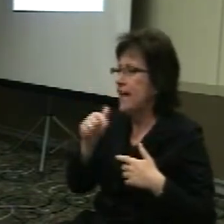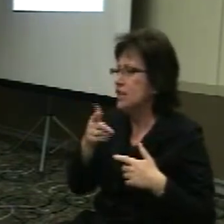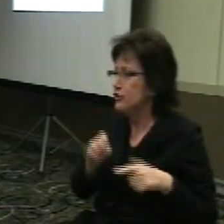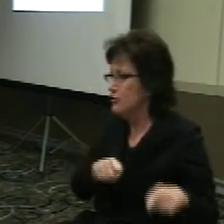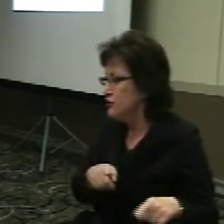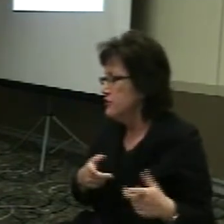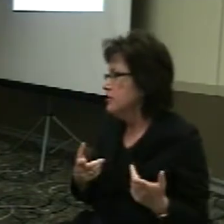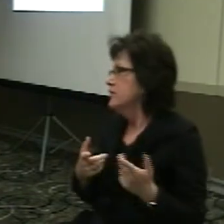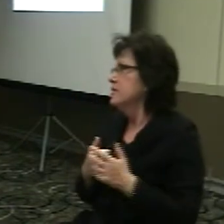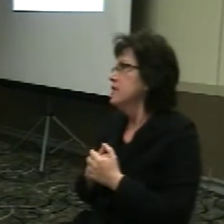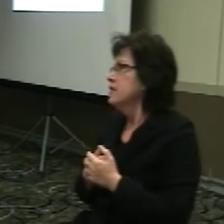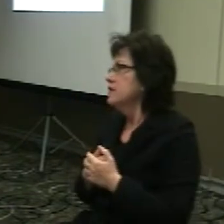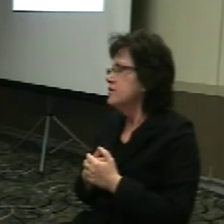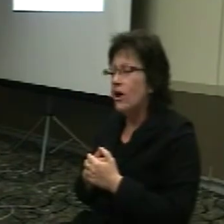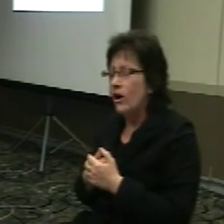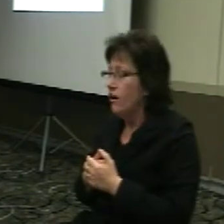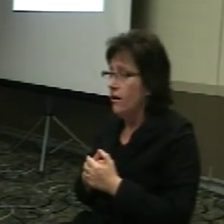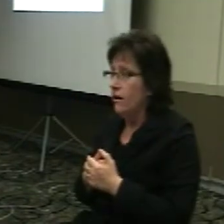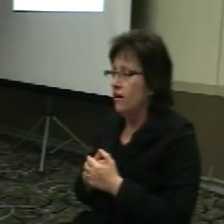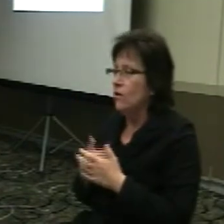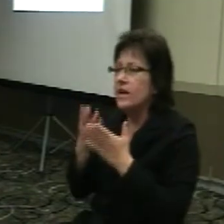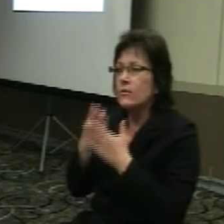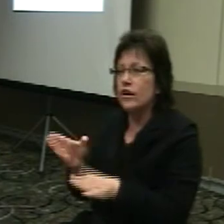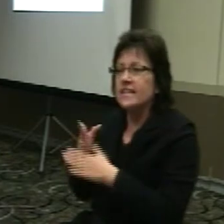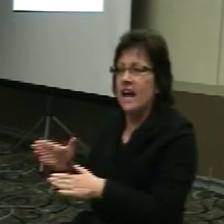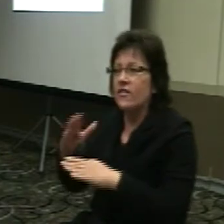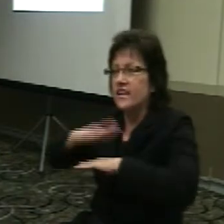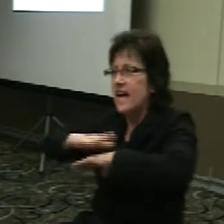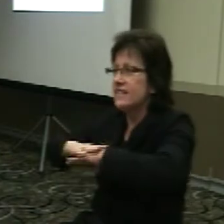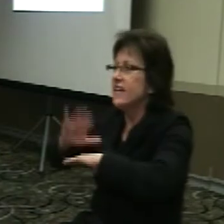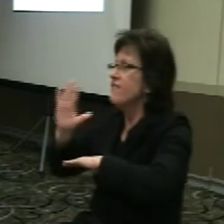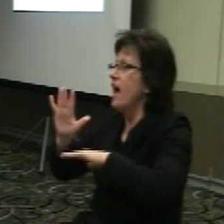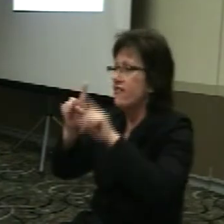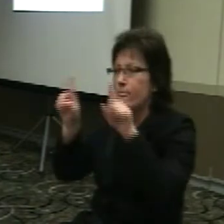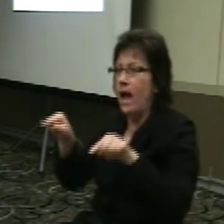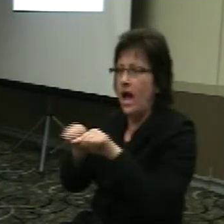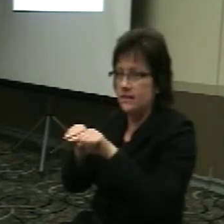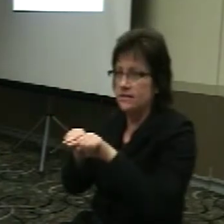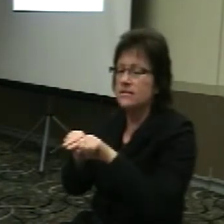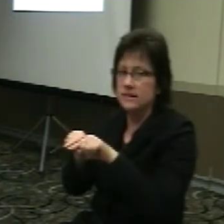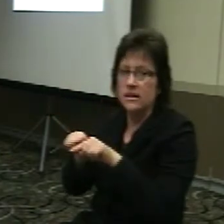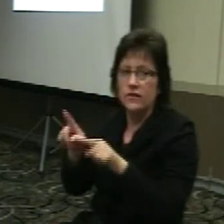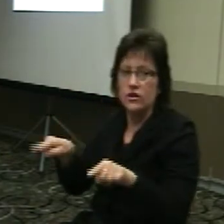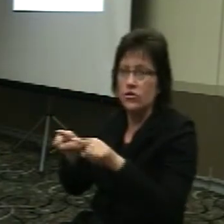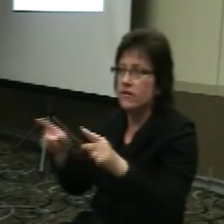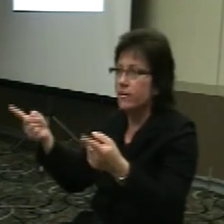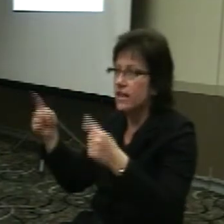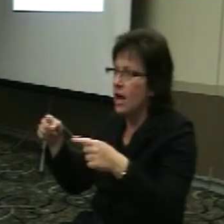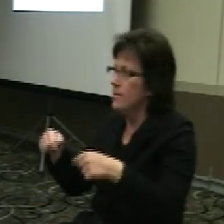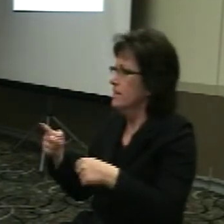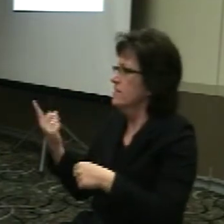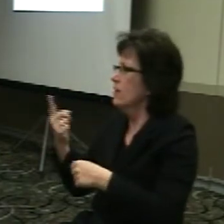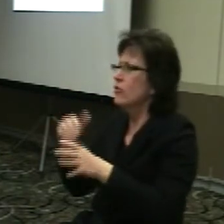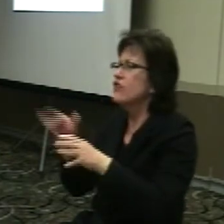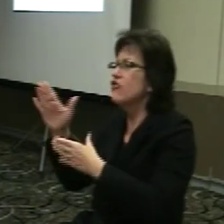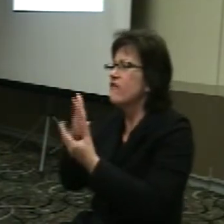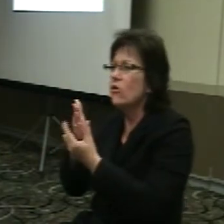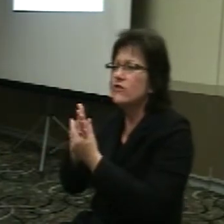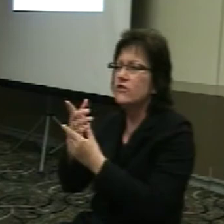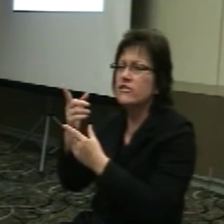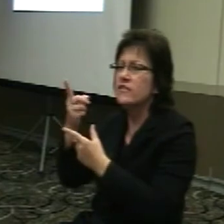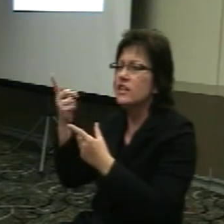We then actually break each student's desk down into 5 boxes, 5 little boxes. And those of you who have been coming to this thing, somewhere in your folder back there, you've